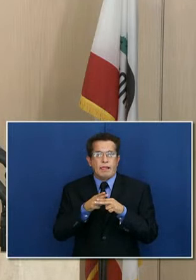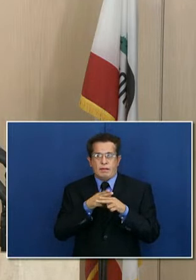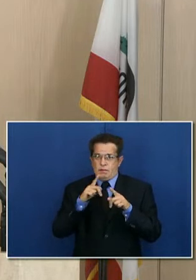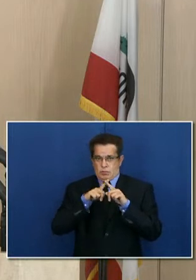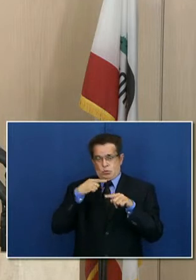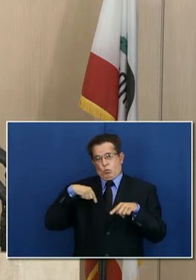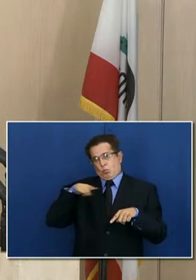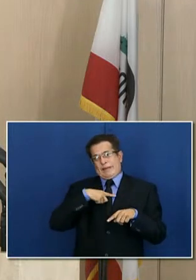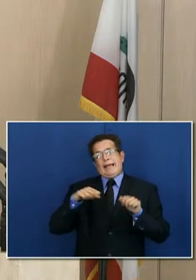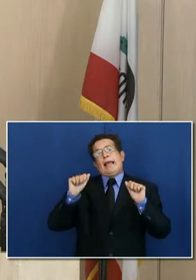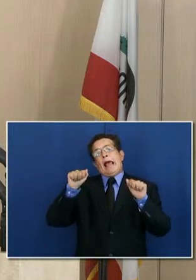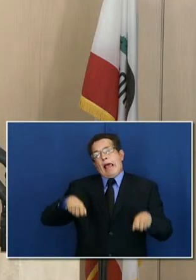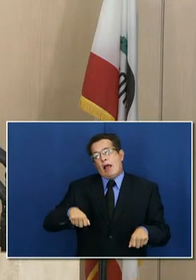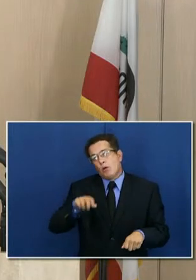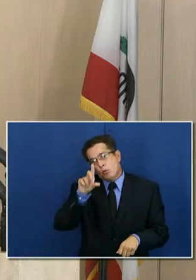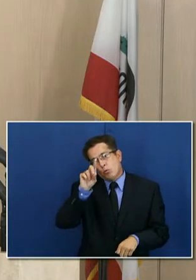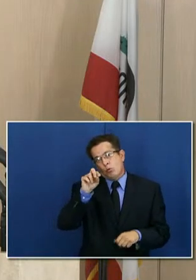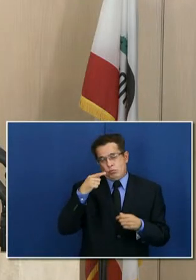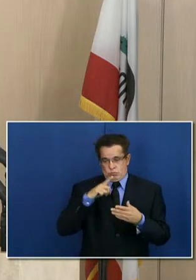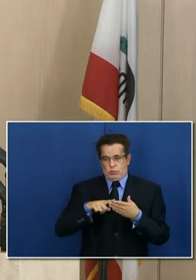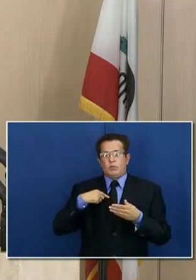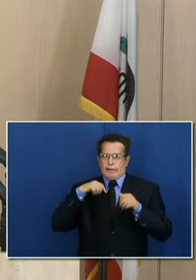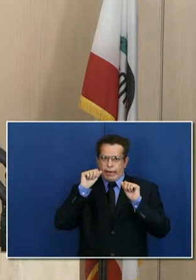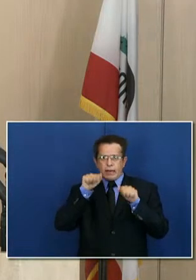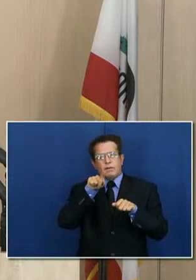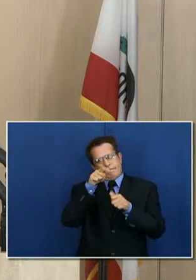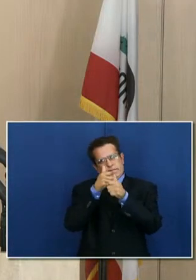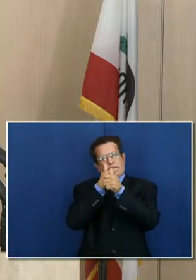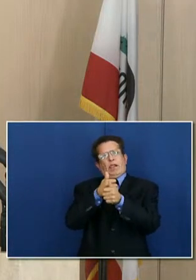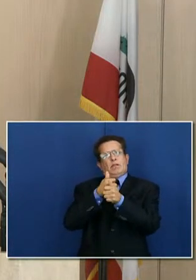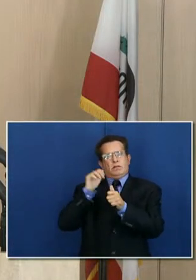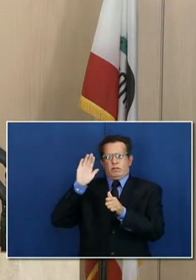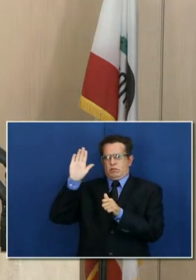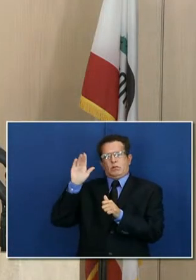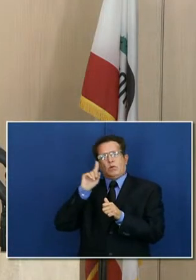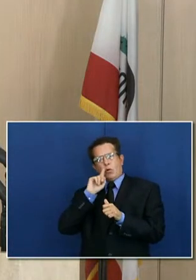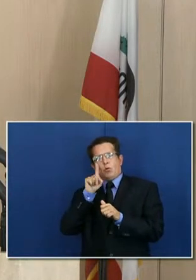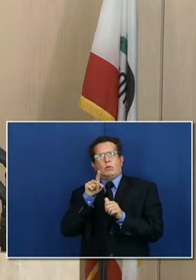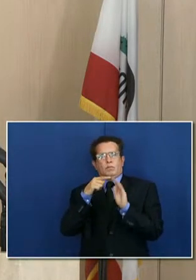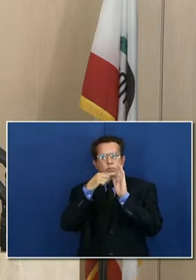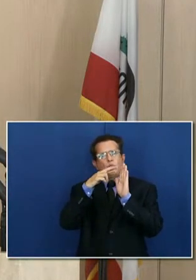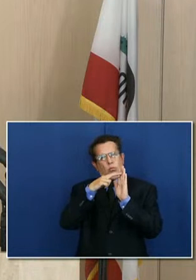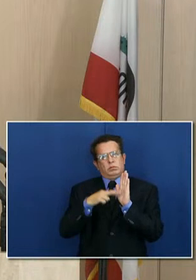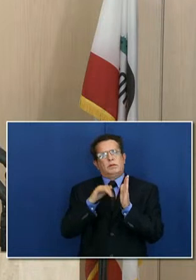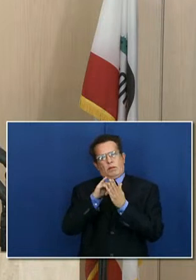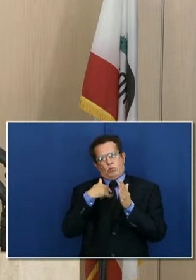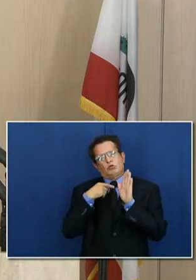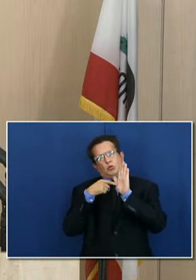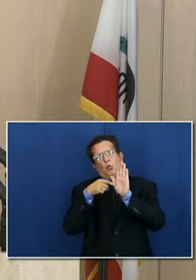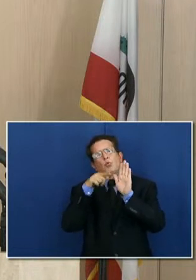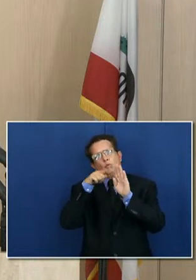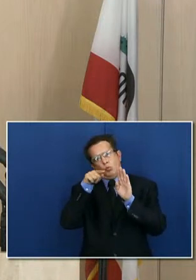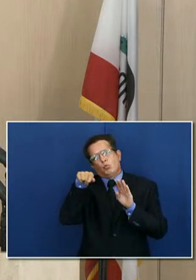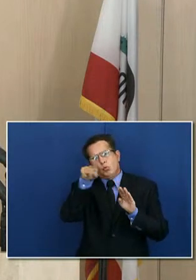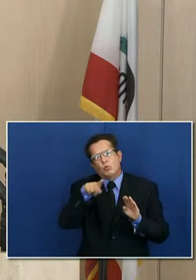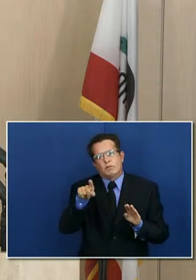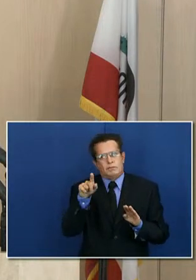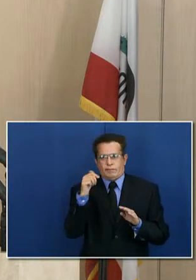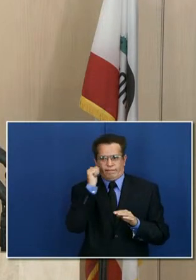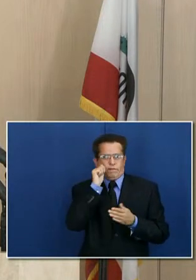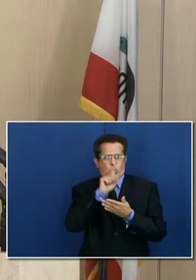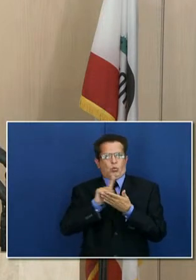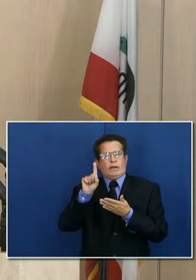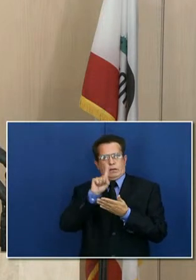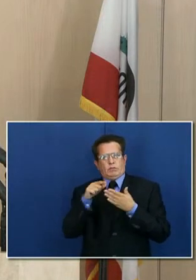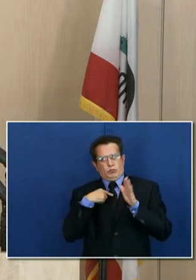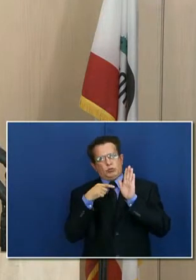can do, all of us, is to continue to practice the safety measures that we reiterate just about every time